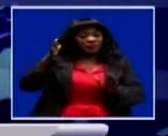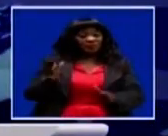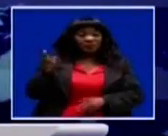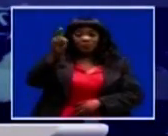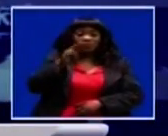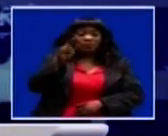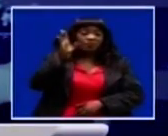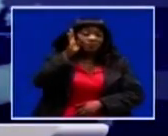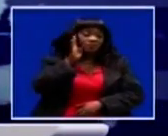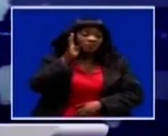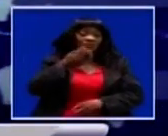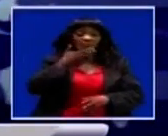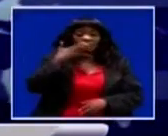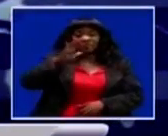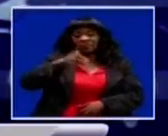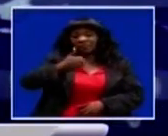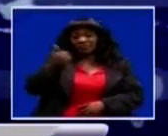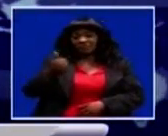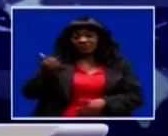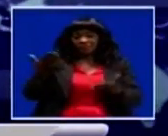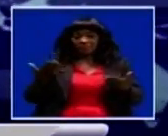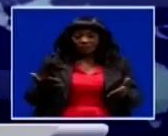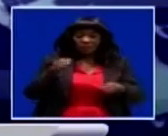alcohol and engaging in other vices makes youths